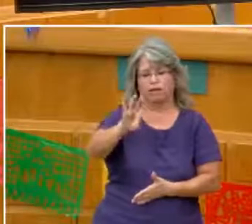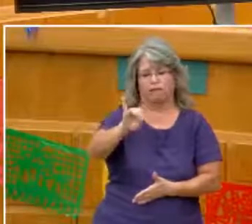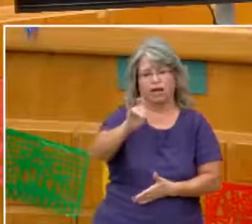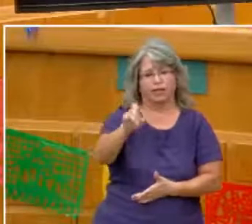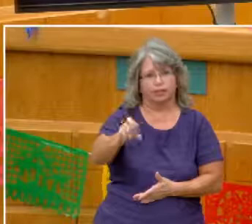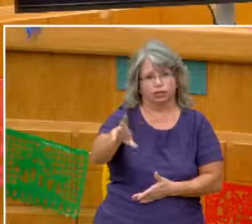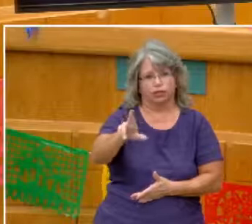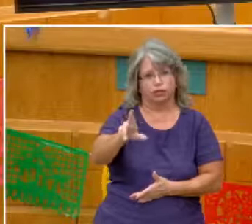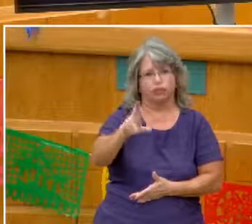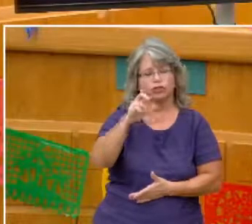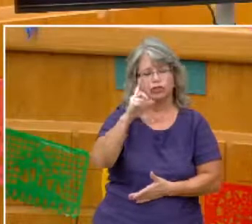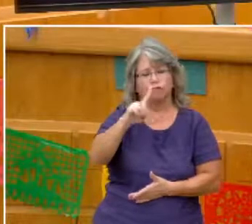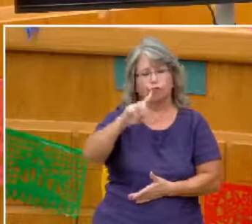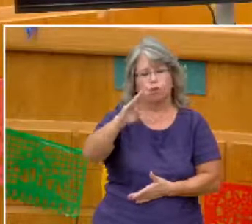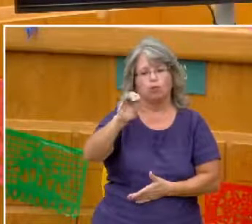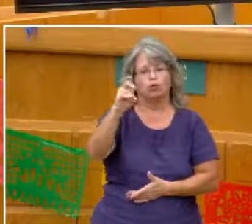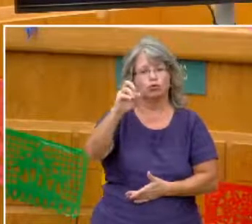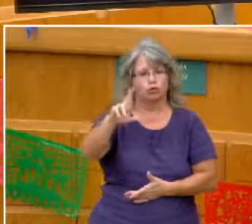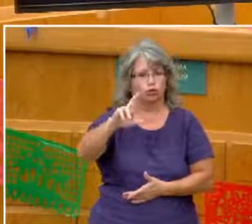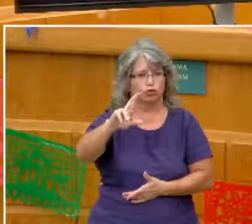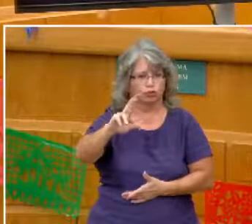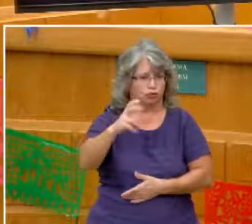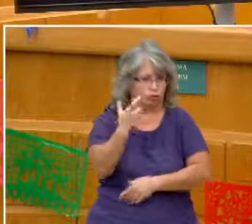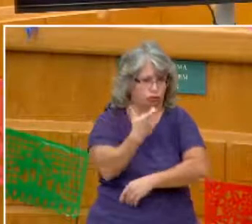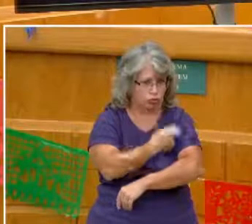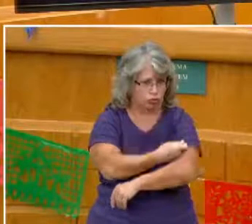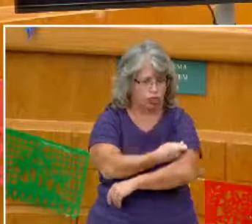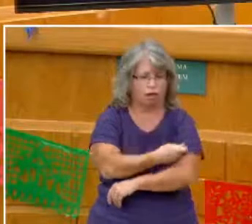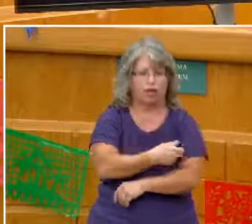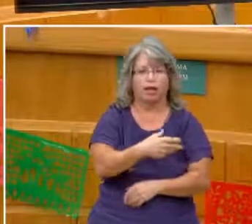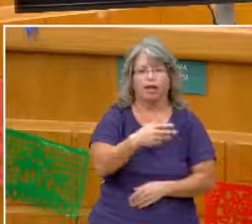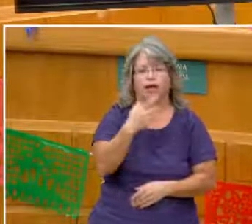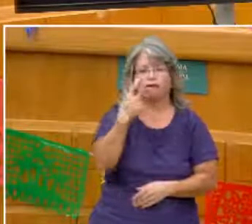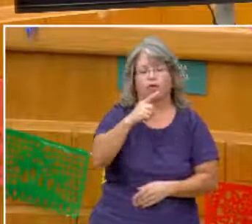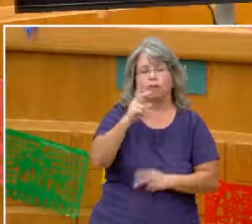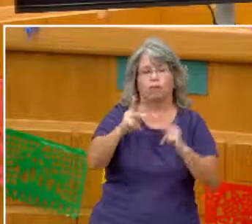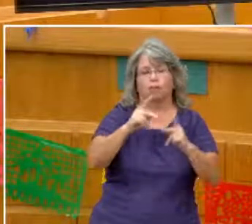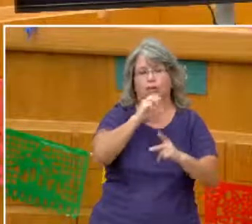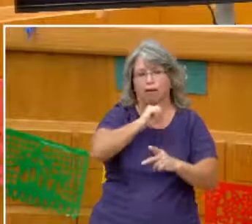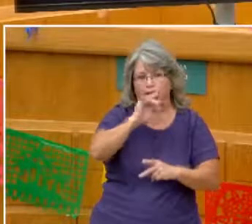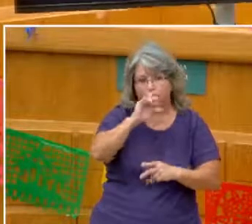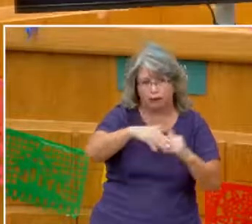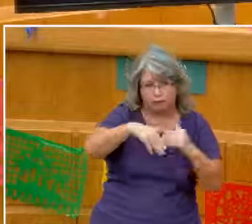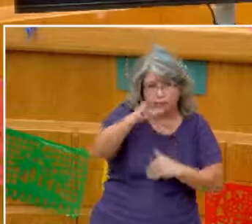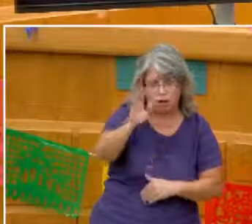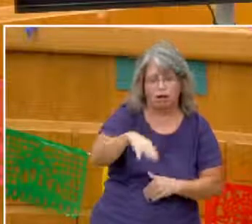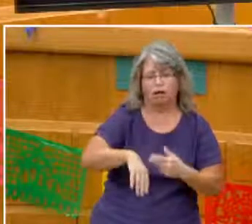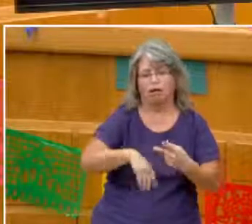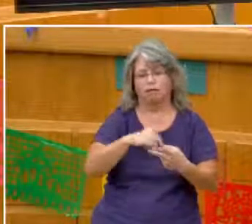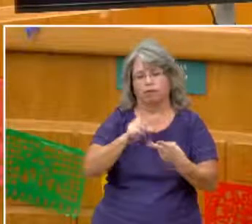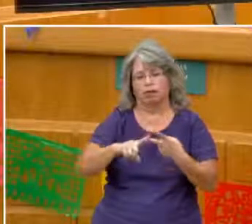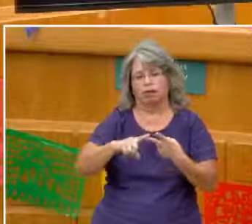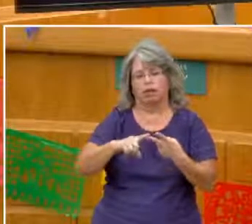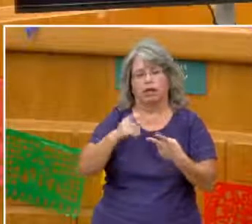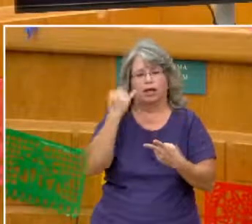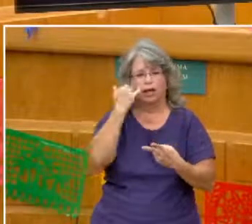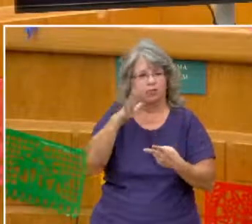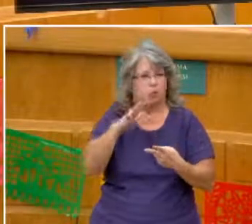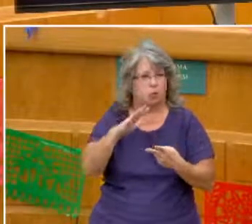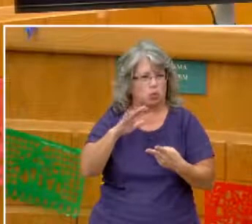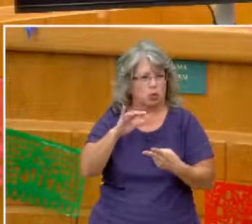immunocompromised individuals 18 years and older, and anyone whose occupation puts them at a higher risk of exposure